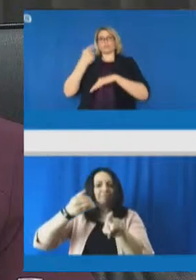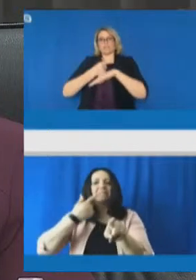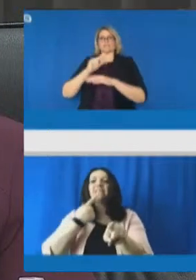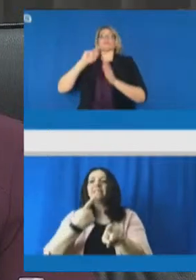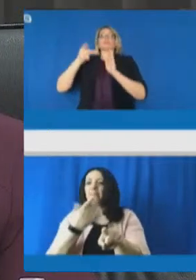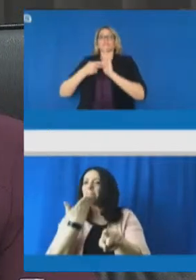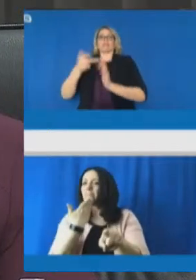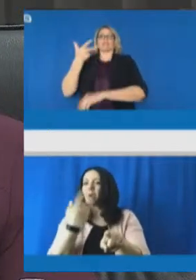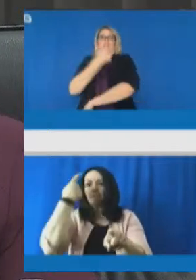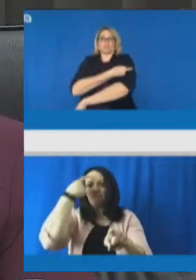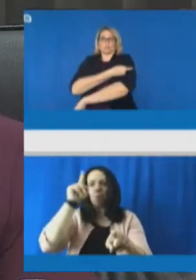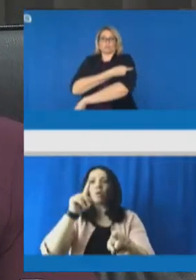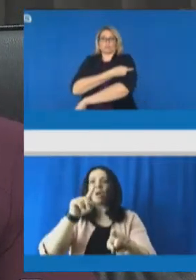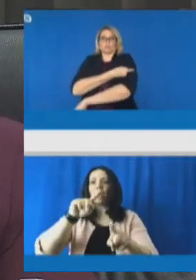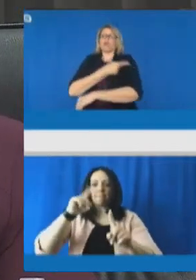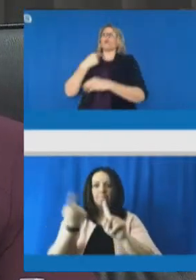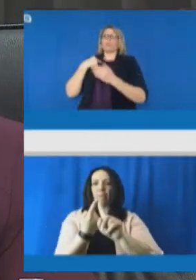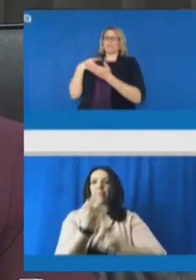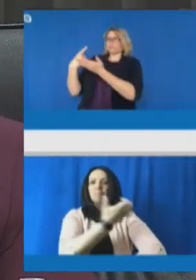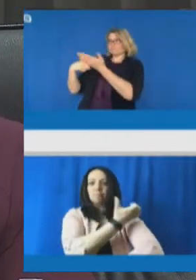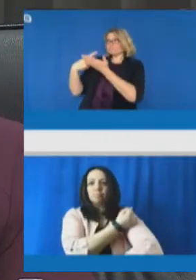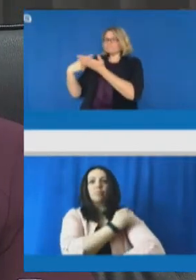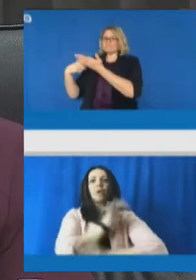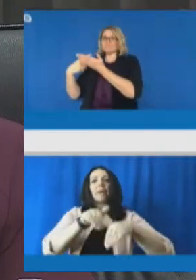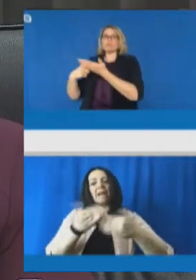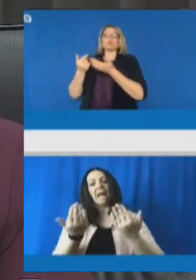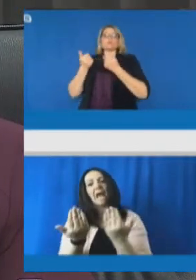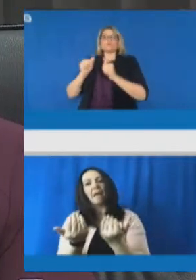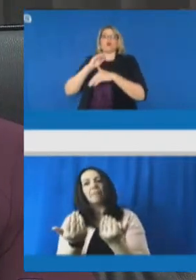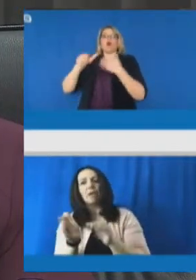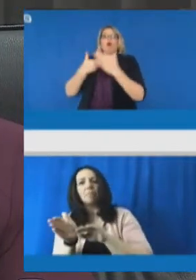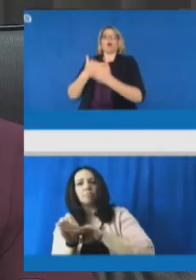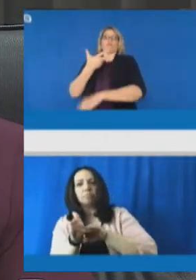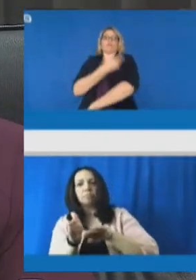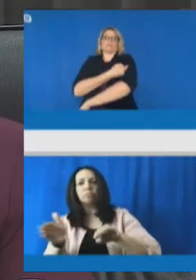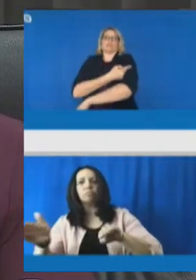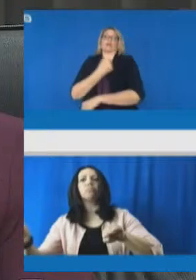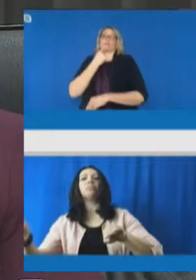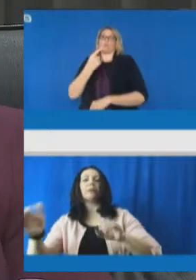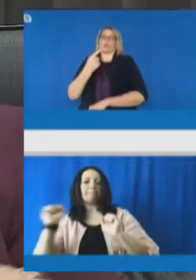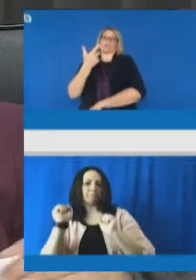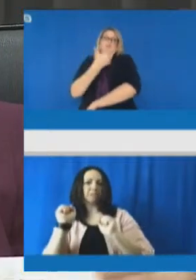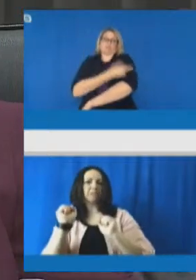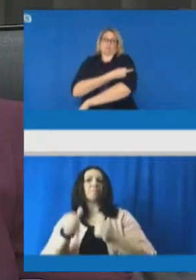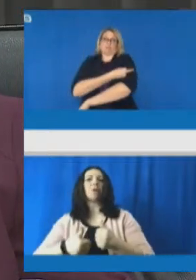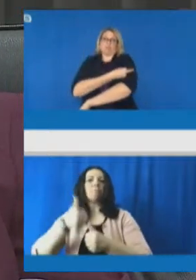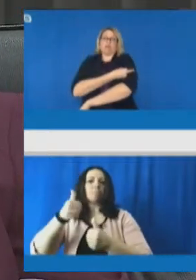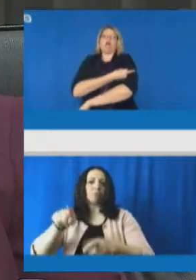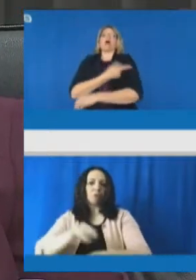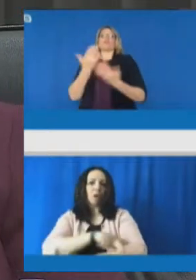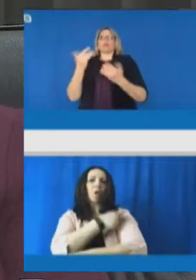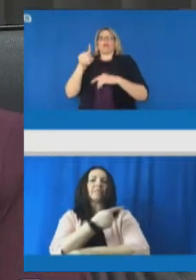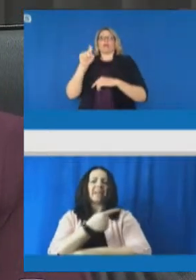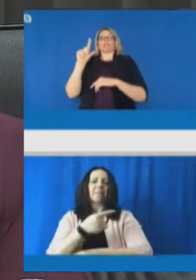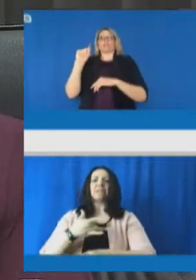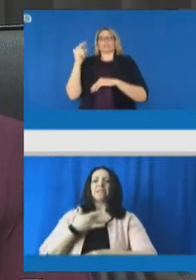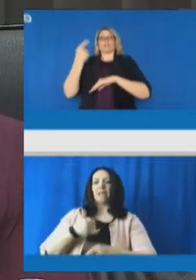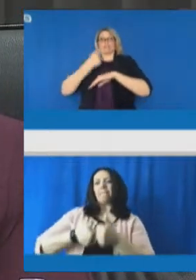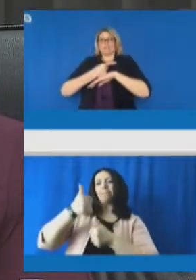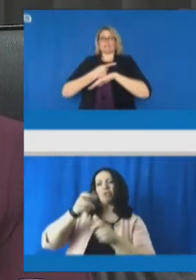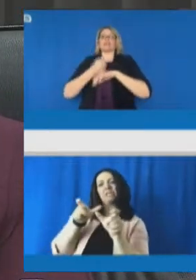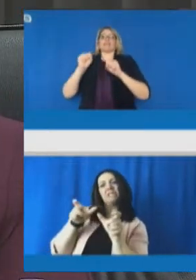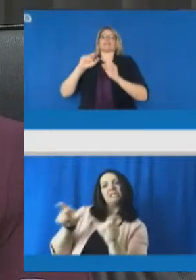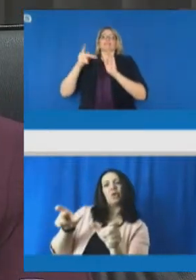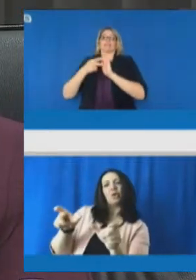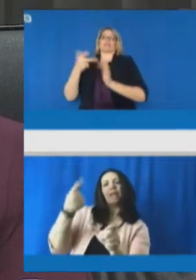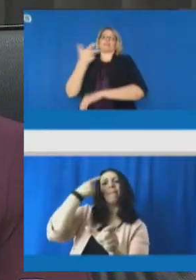Canada. A further 50,000 doses of this vaccine are expected to be delivered during April and May. The new vaccine does not